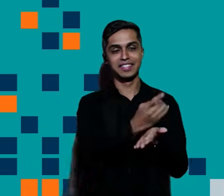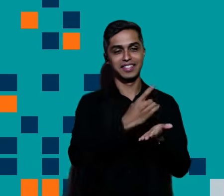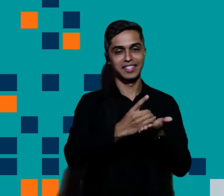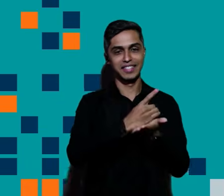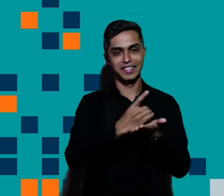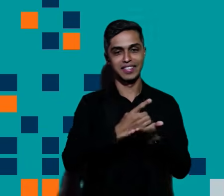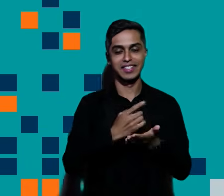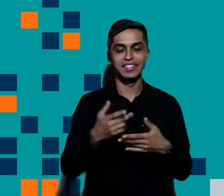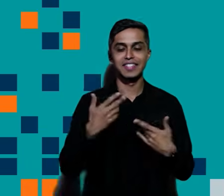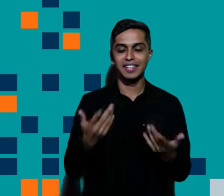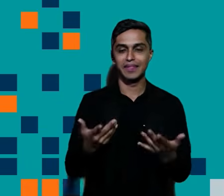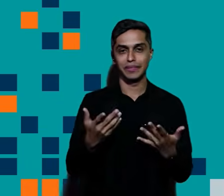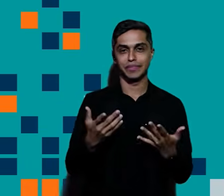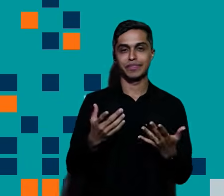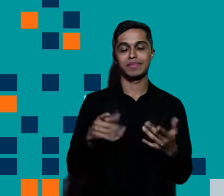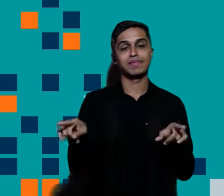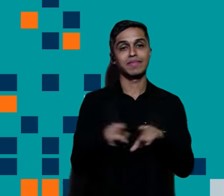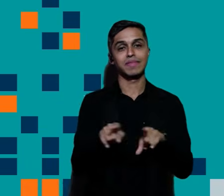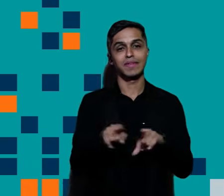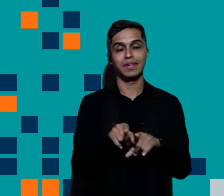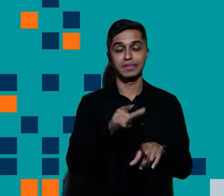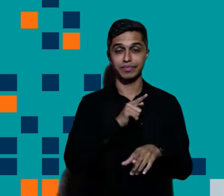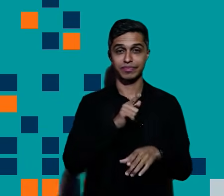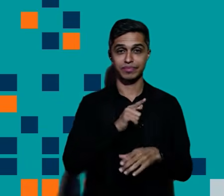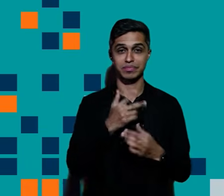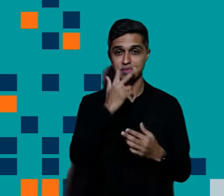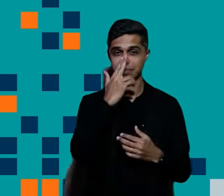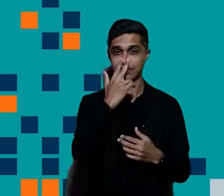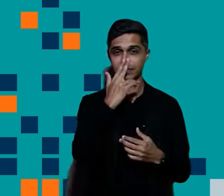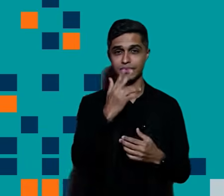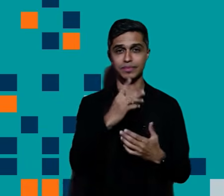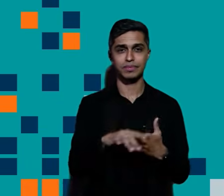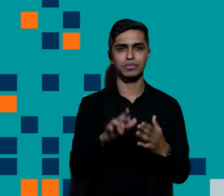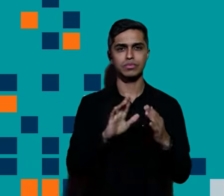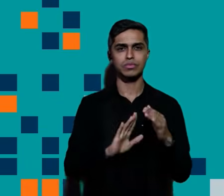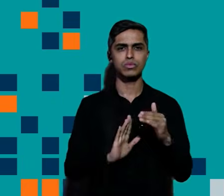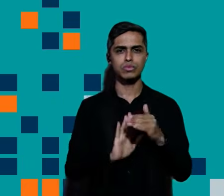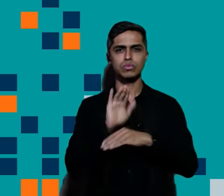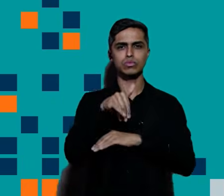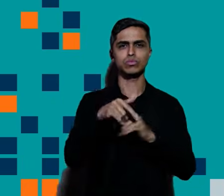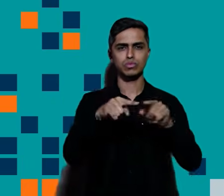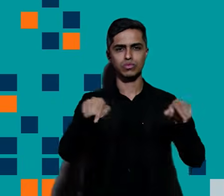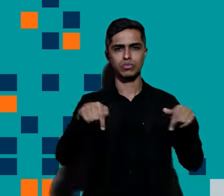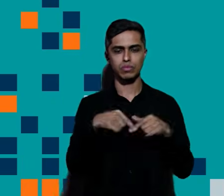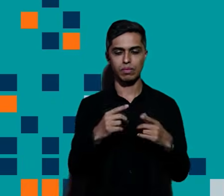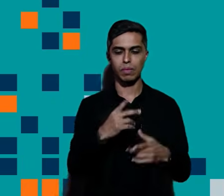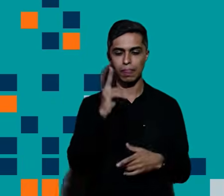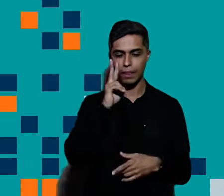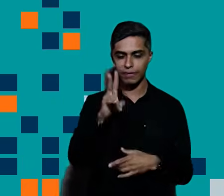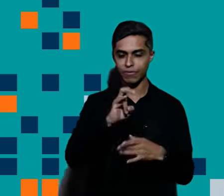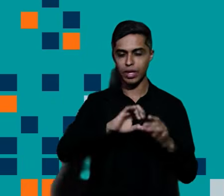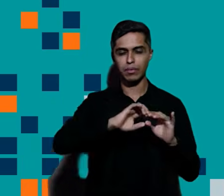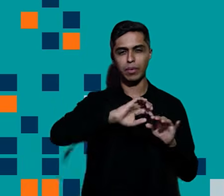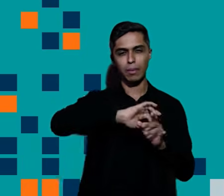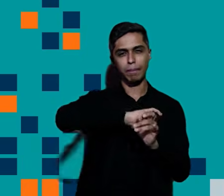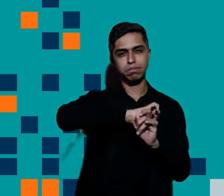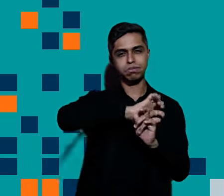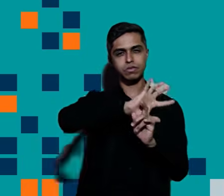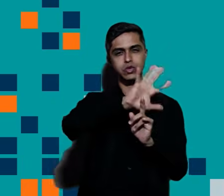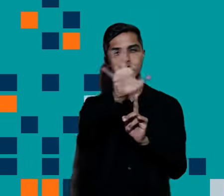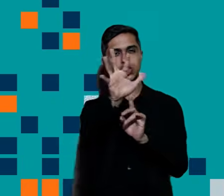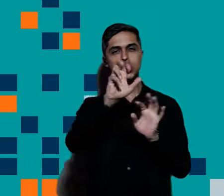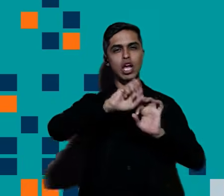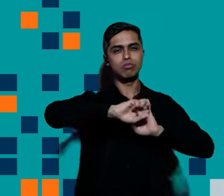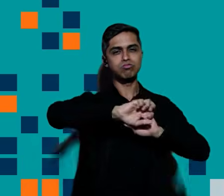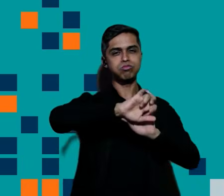an ellipse. You can begin to see some of those fractal patterns that I was talking about, the mix between the curves, which